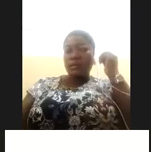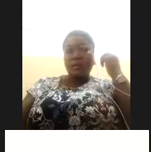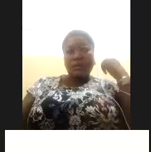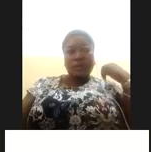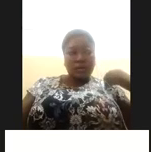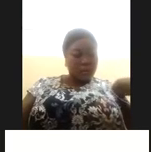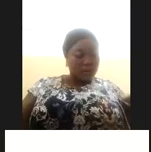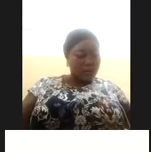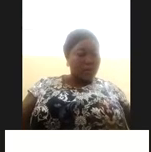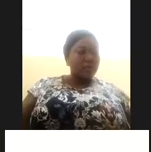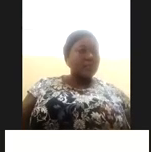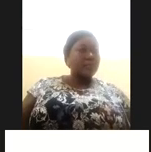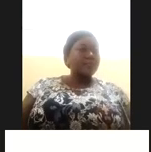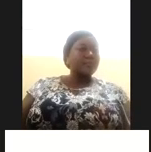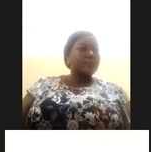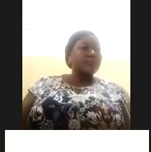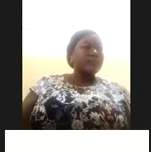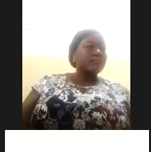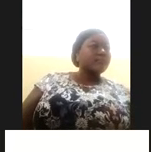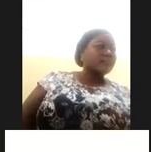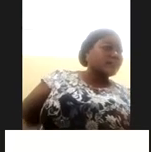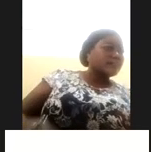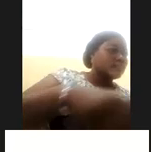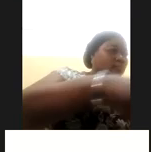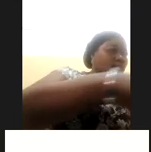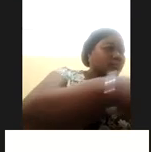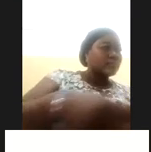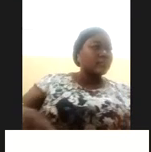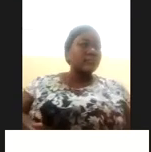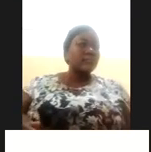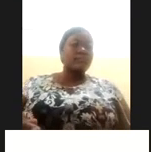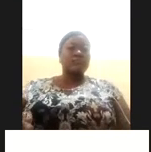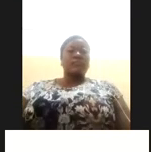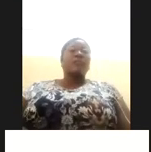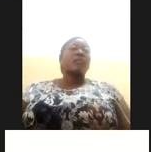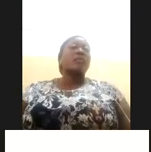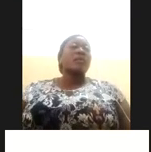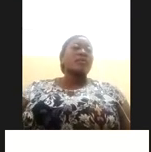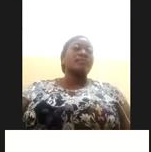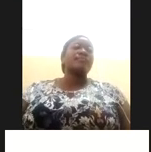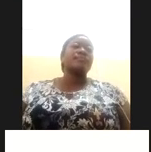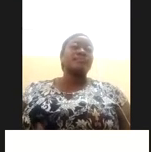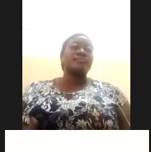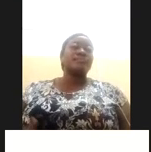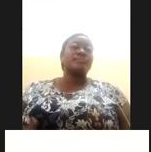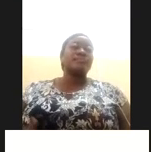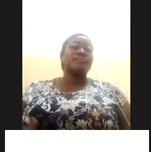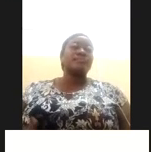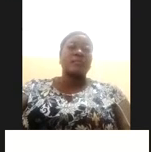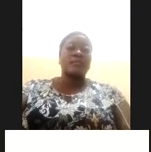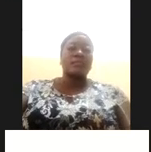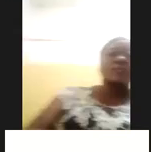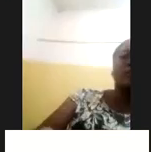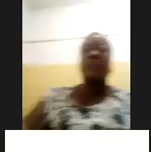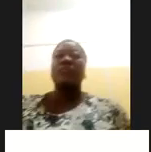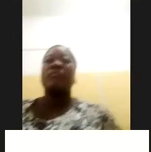almost everyone is in the room right now, and we're going to start on time. So, good morning, everybody. My name is